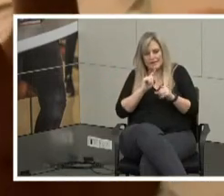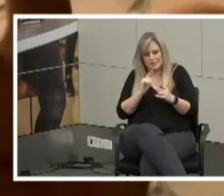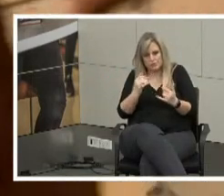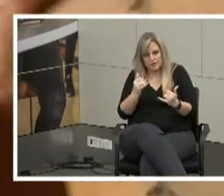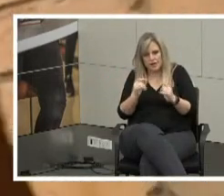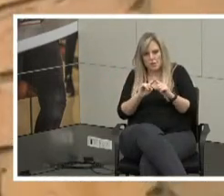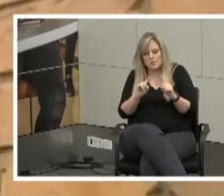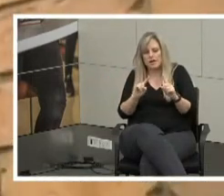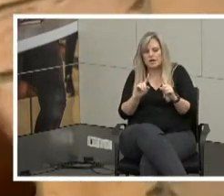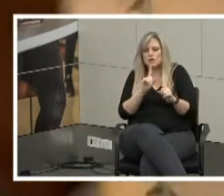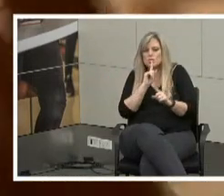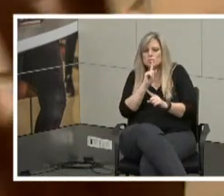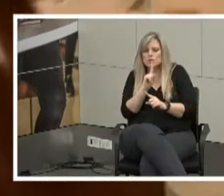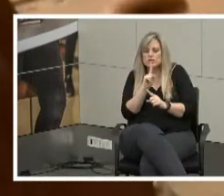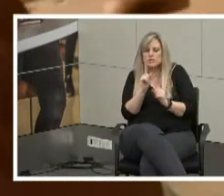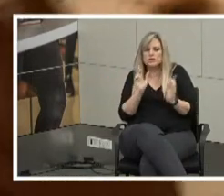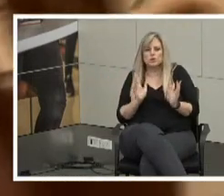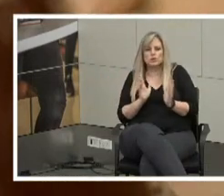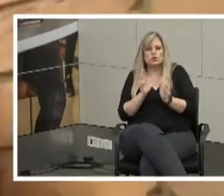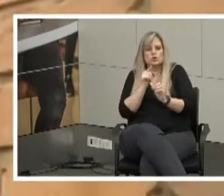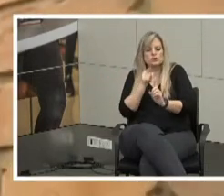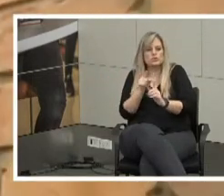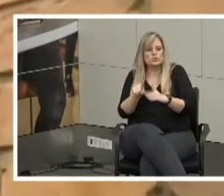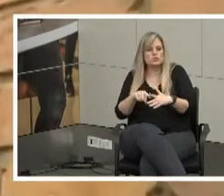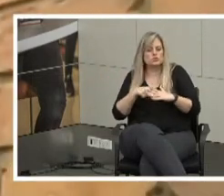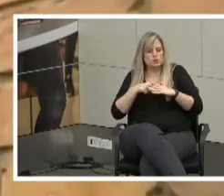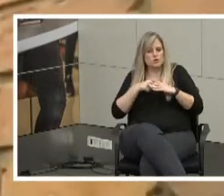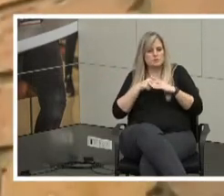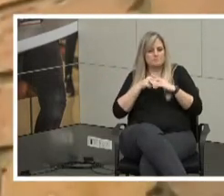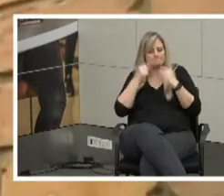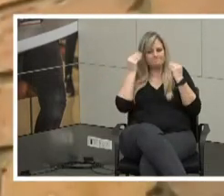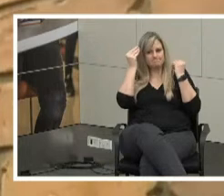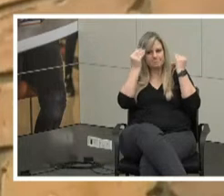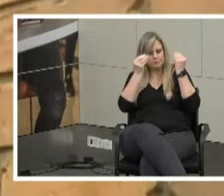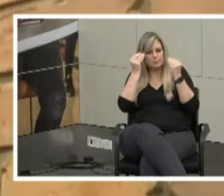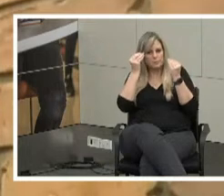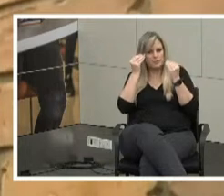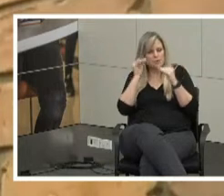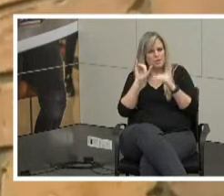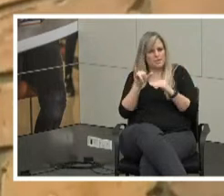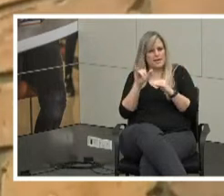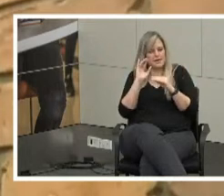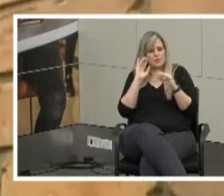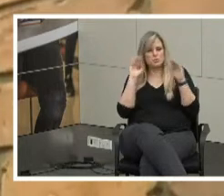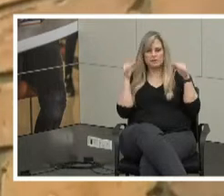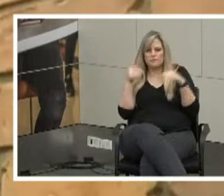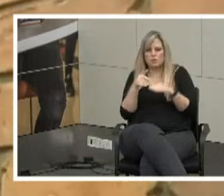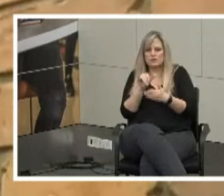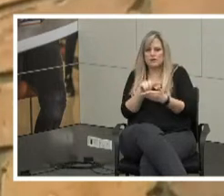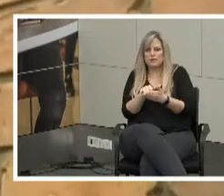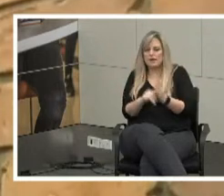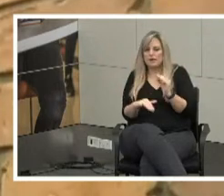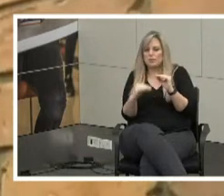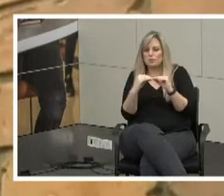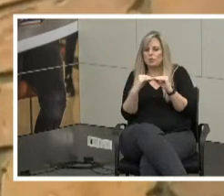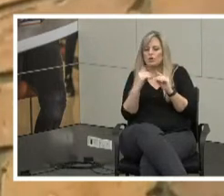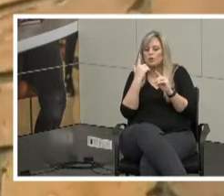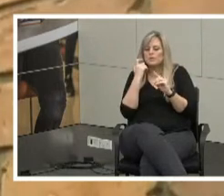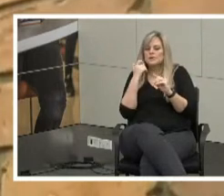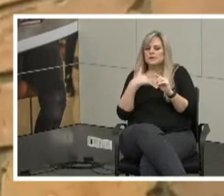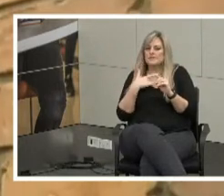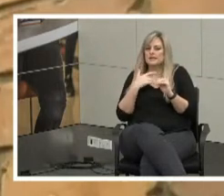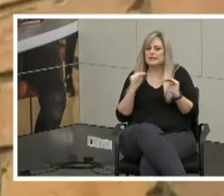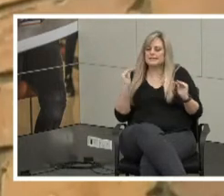I just really want you to begin to noodle on that more I think because it's